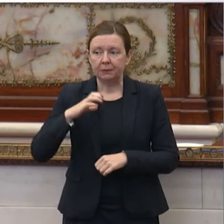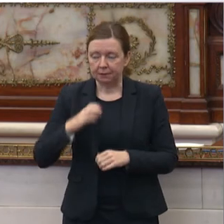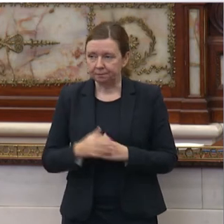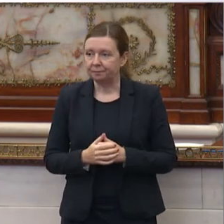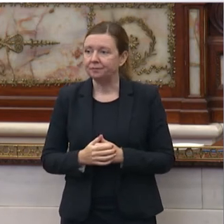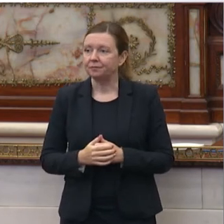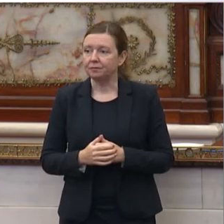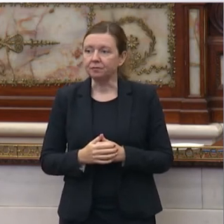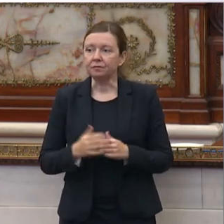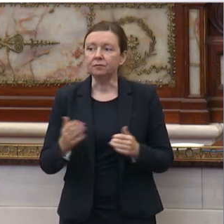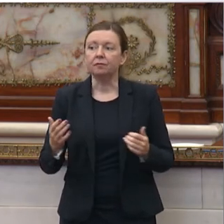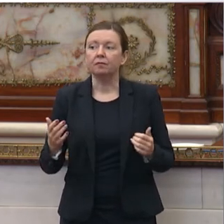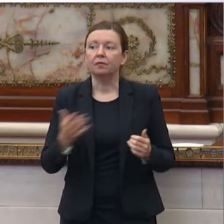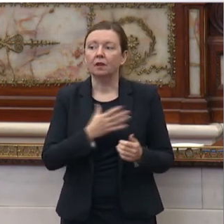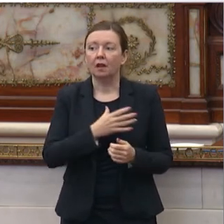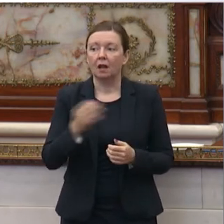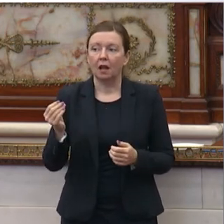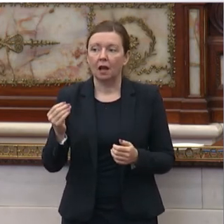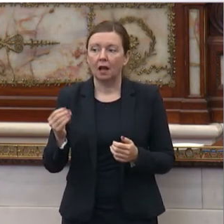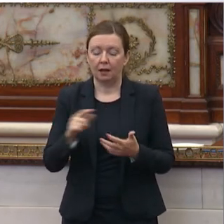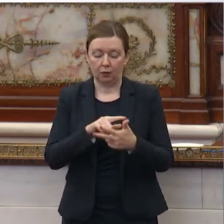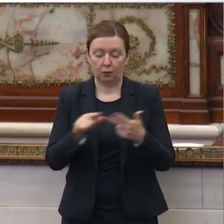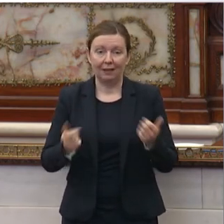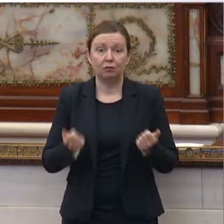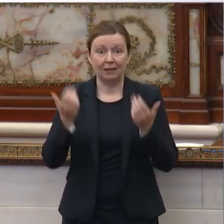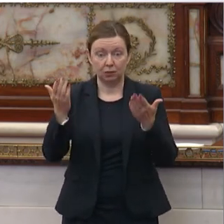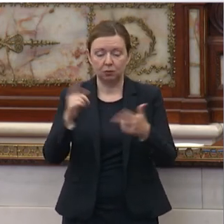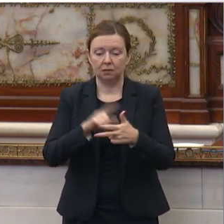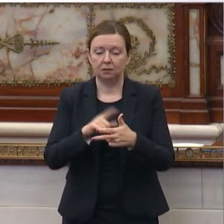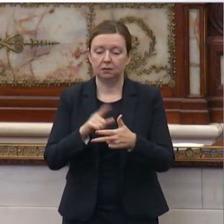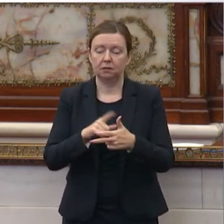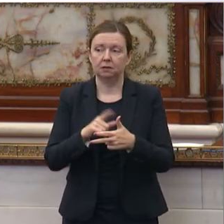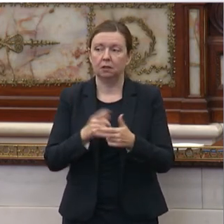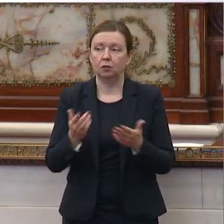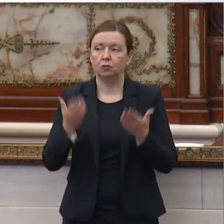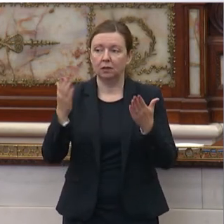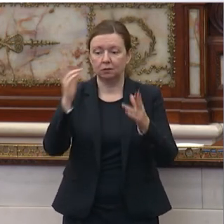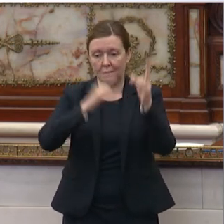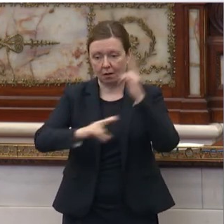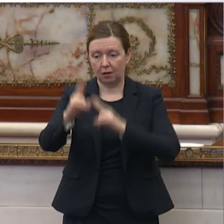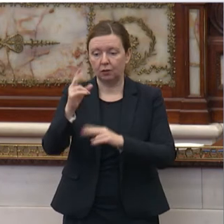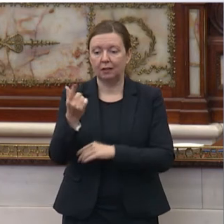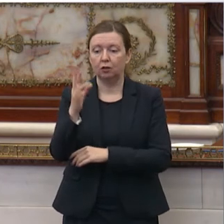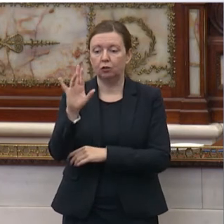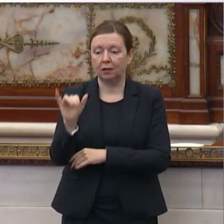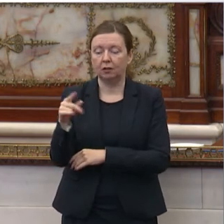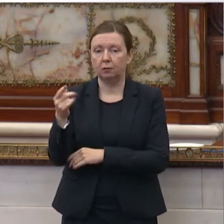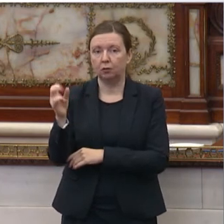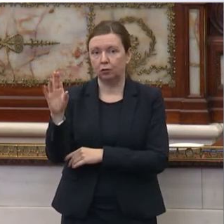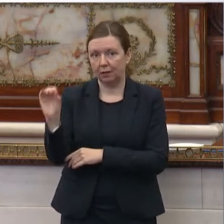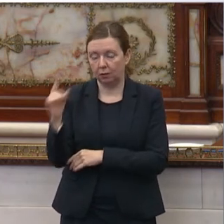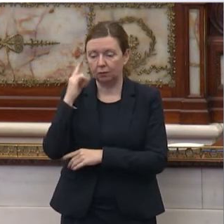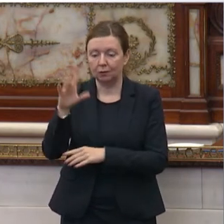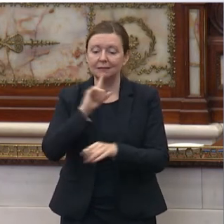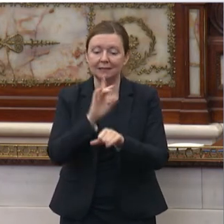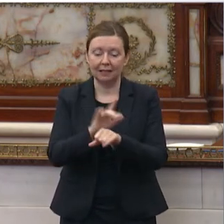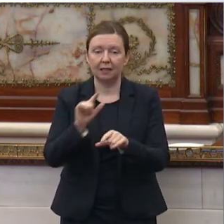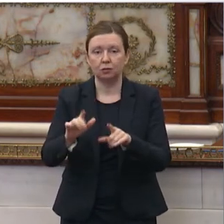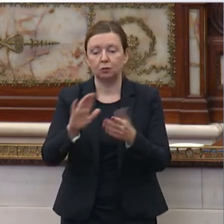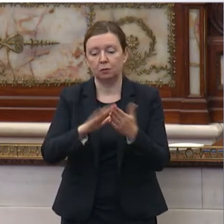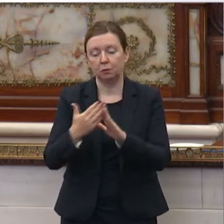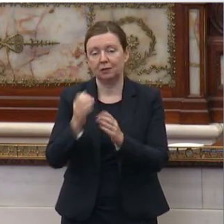committee. And 3 resolutions entitled a resolution honoring Gregory Bucarino for his dedication to community